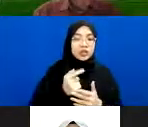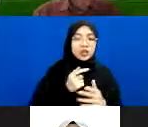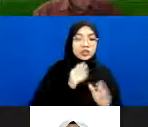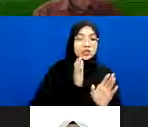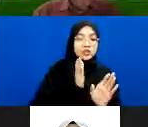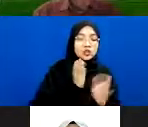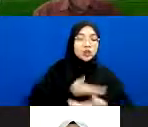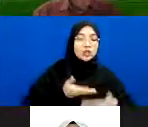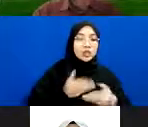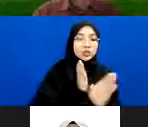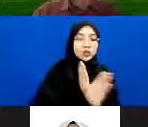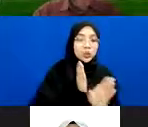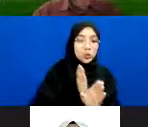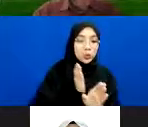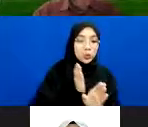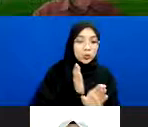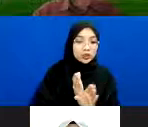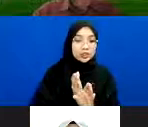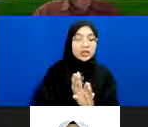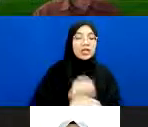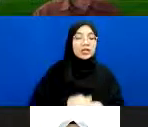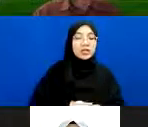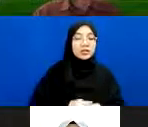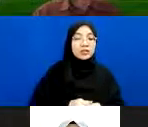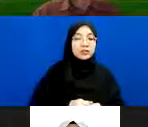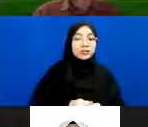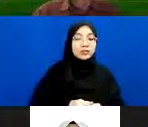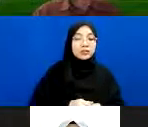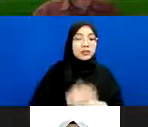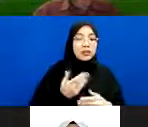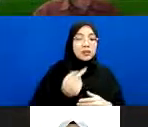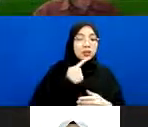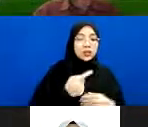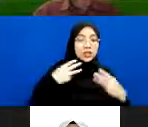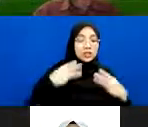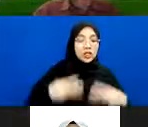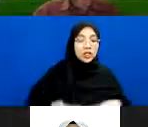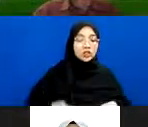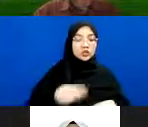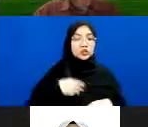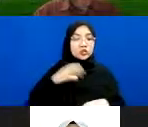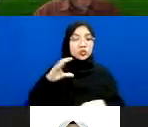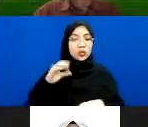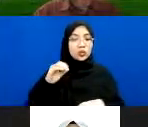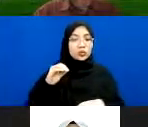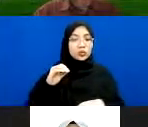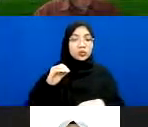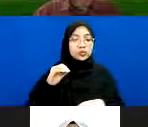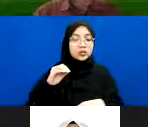psychology that refer to the association between an attitude object and an evaluative